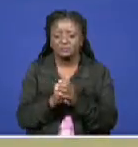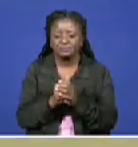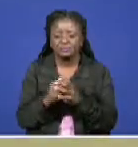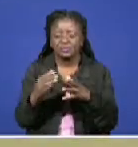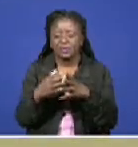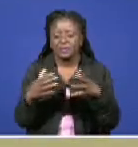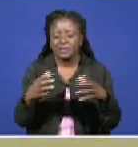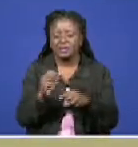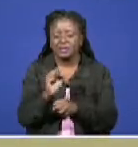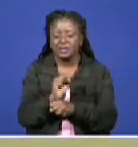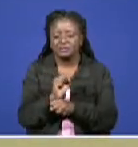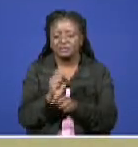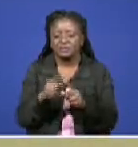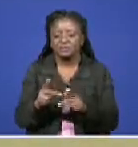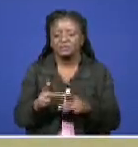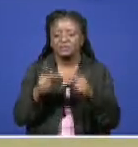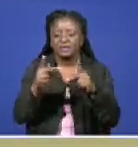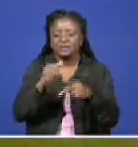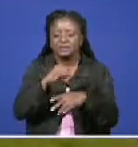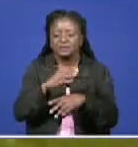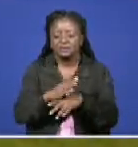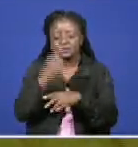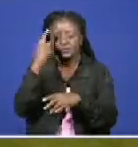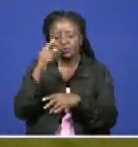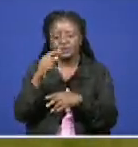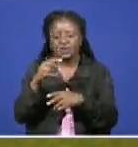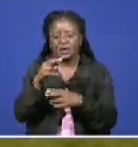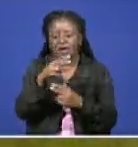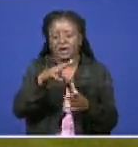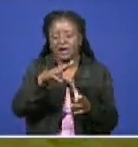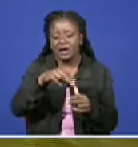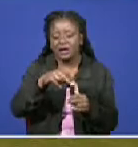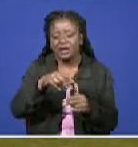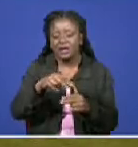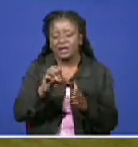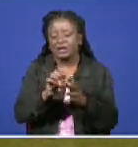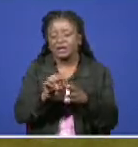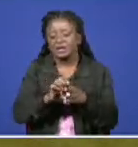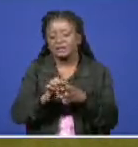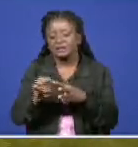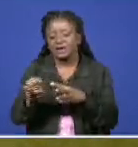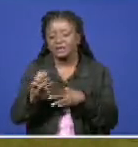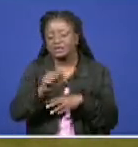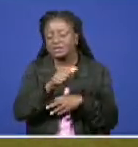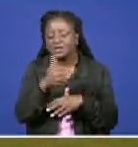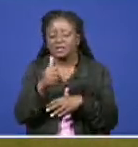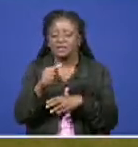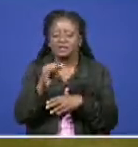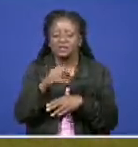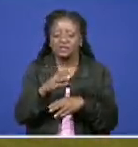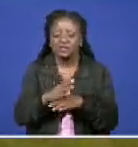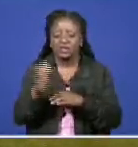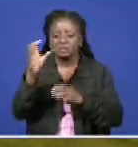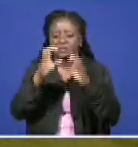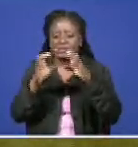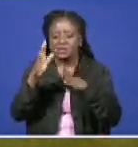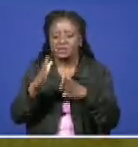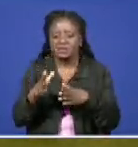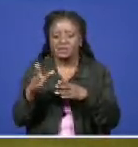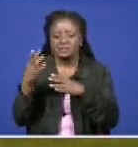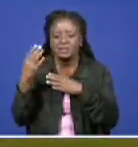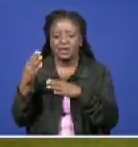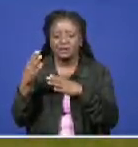Well, a major effort mounted to provide employment for hurricane evacuees and other job seekers. Bahamas Breezes Resort, in conjunction with